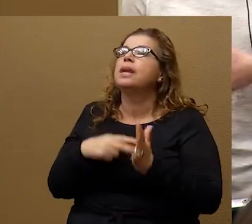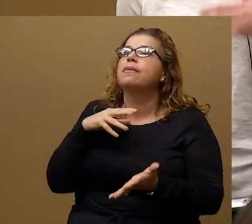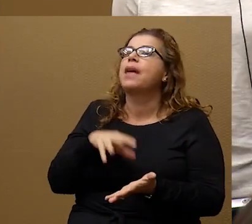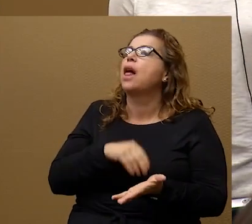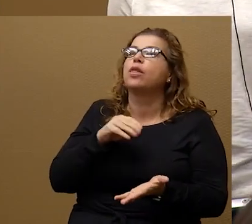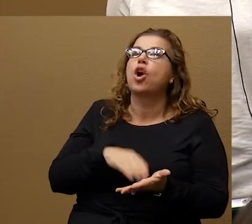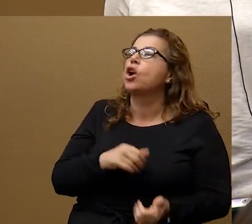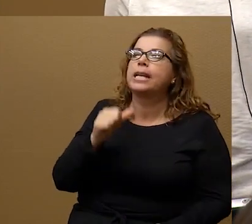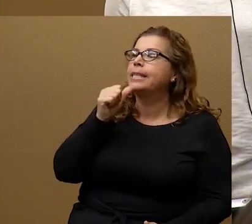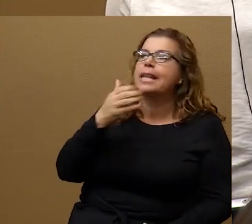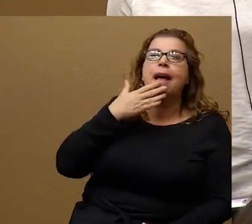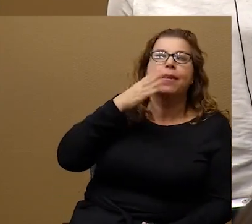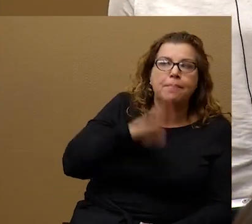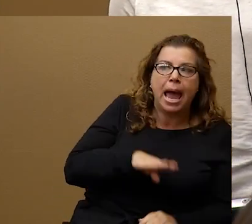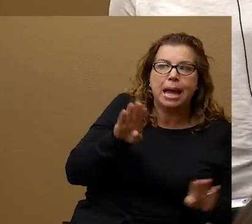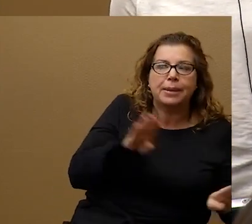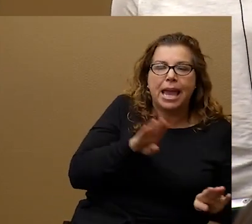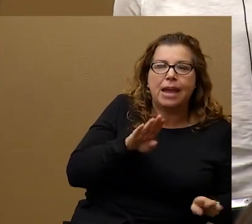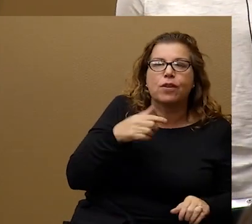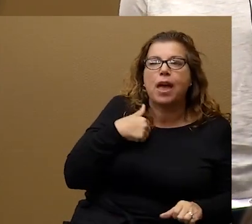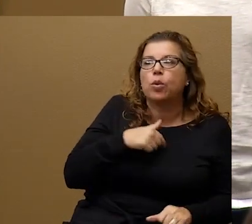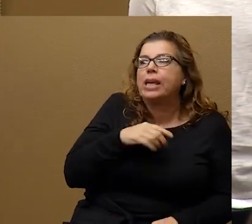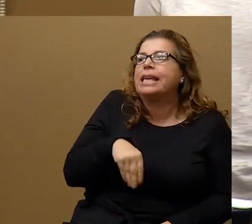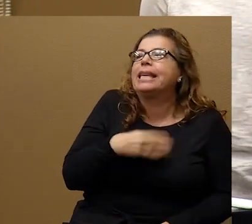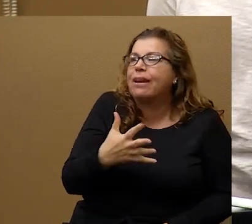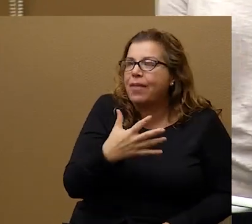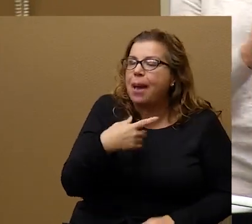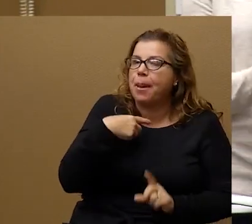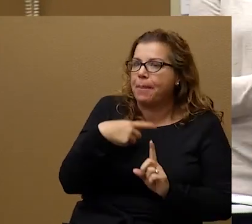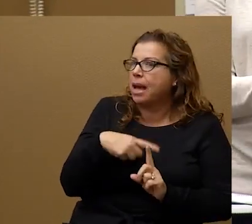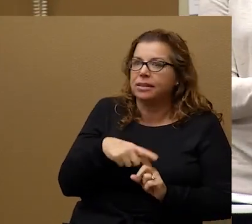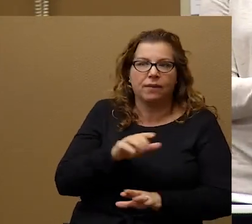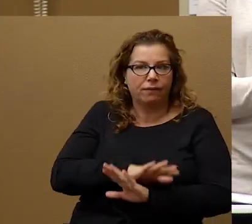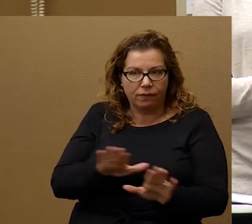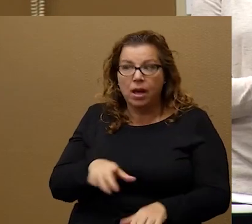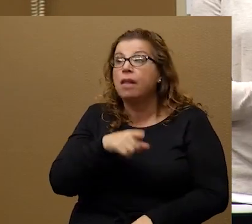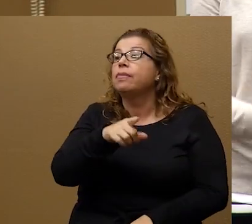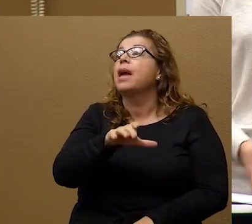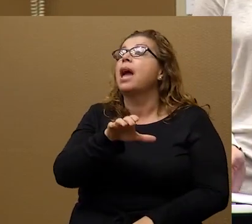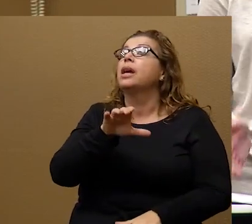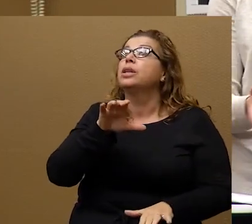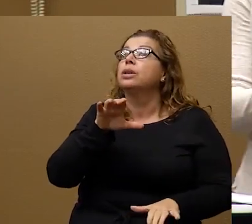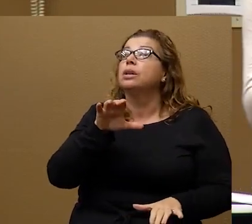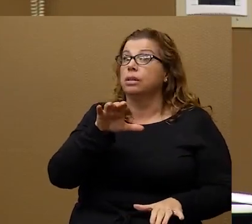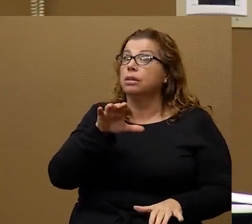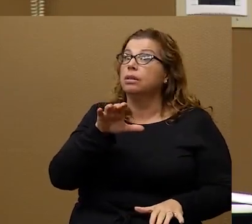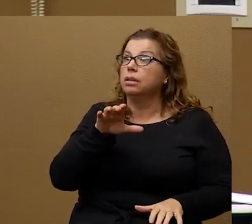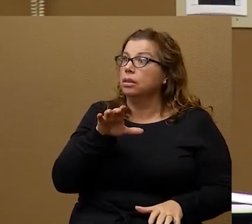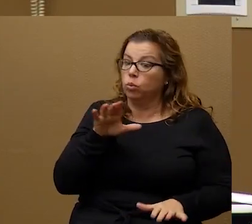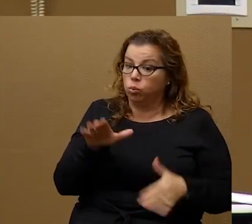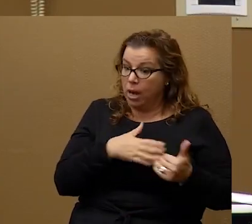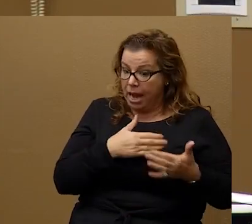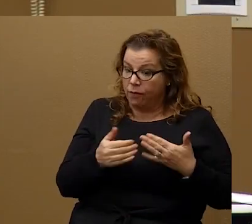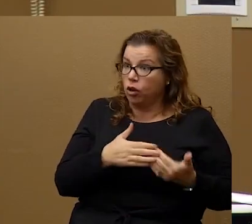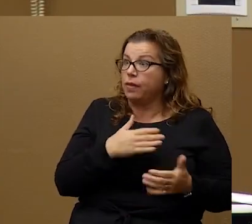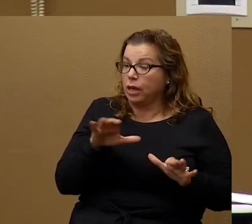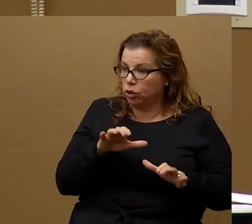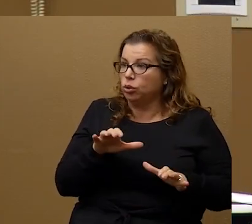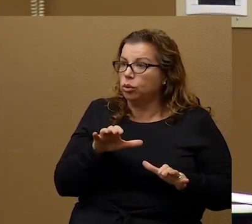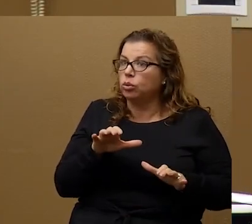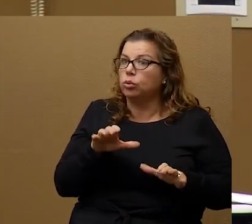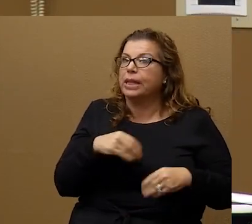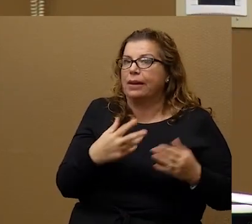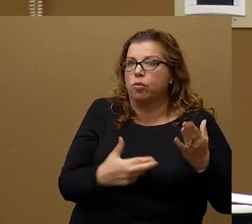this behavior to get reinforced. I could do this and still get reinforced. So if I ask for a break, I could